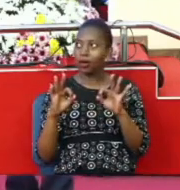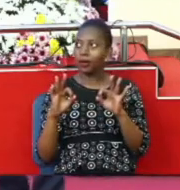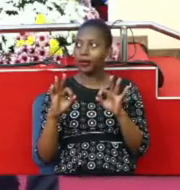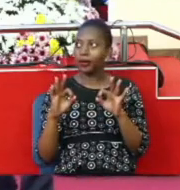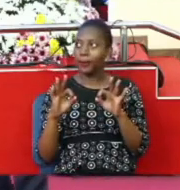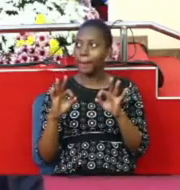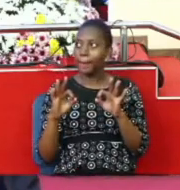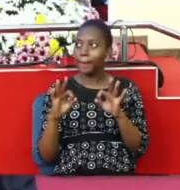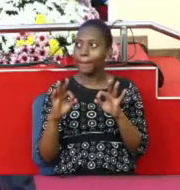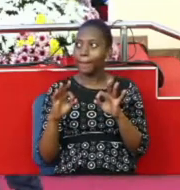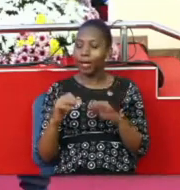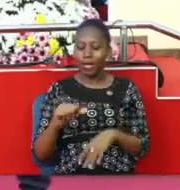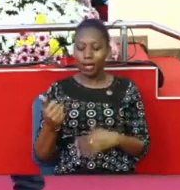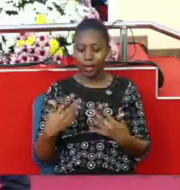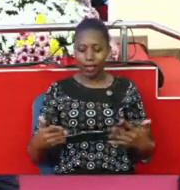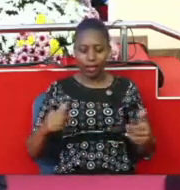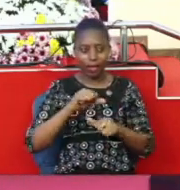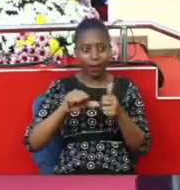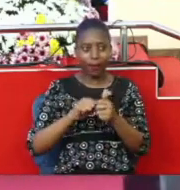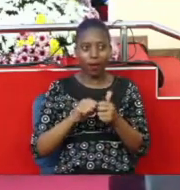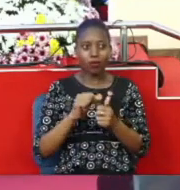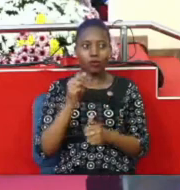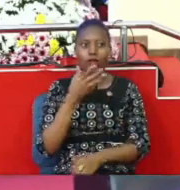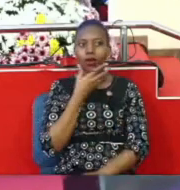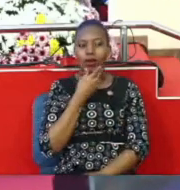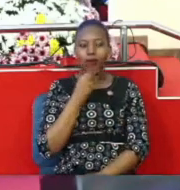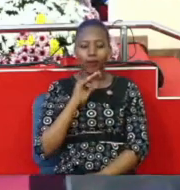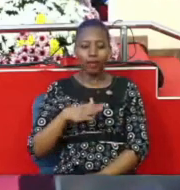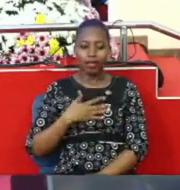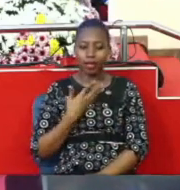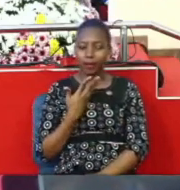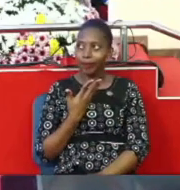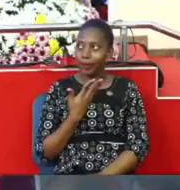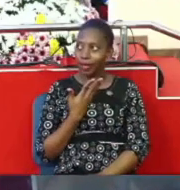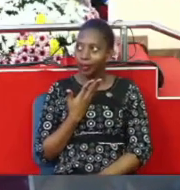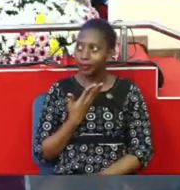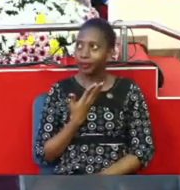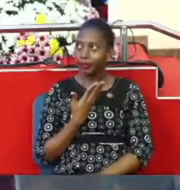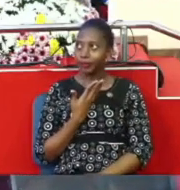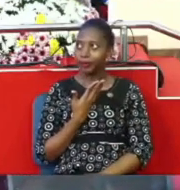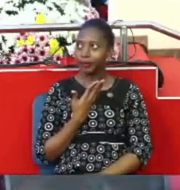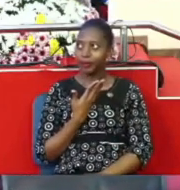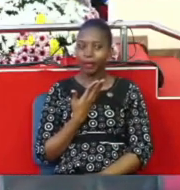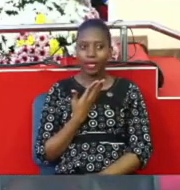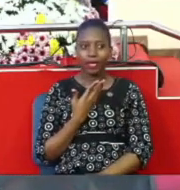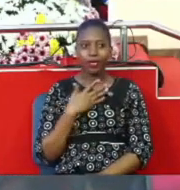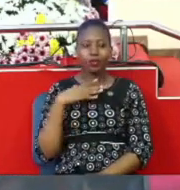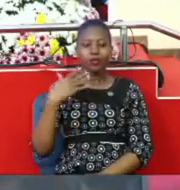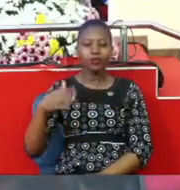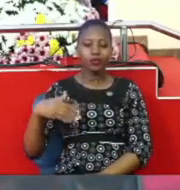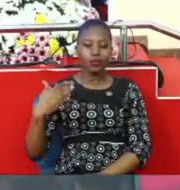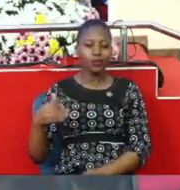The other thing about my father, who was a pastor, was a very calm man. I normally pray, I want to be as calm as my father. My father was a calm